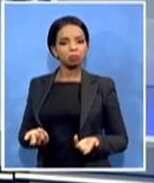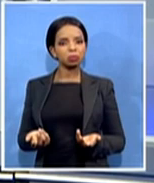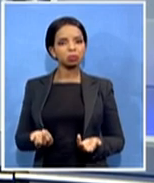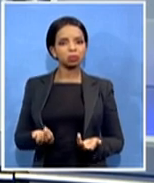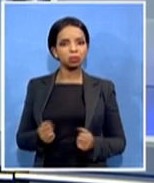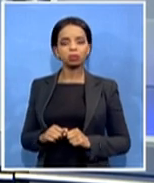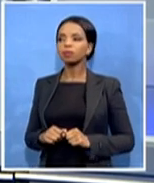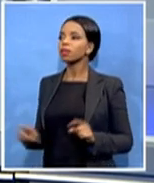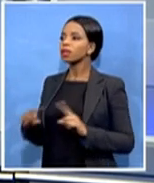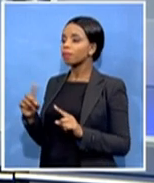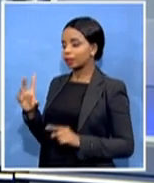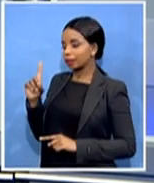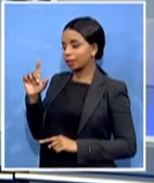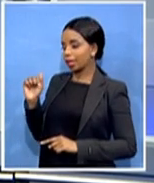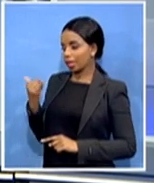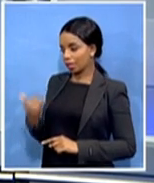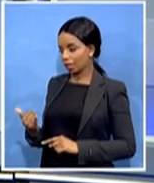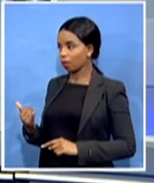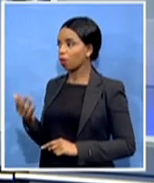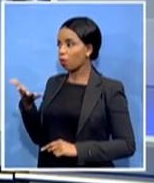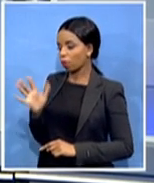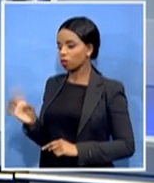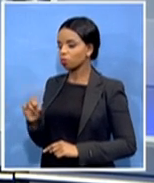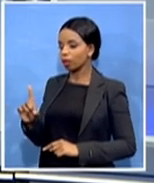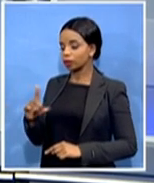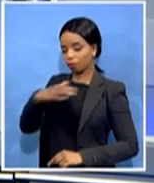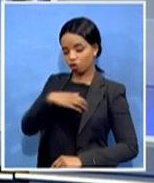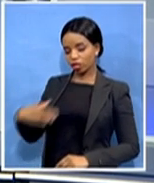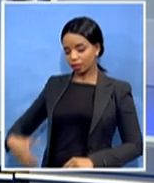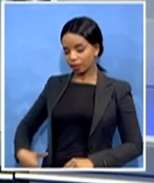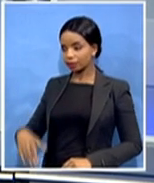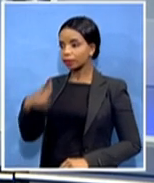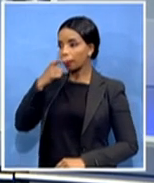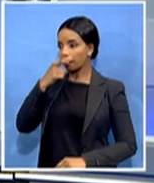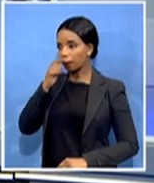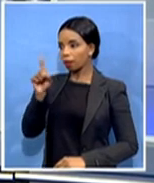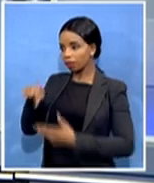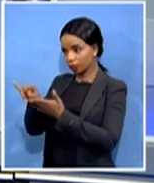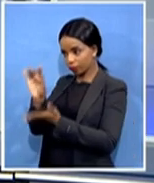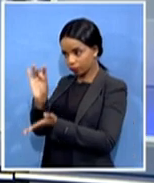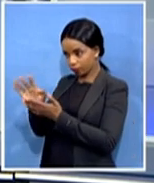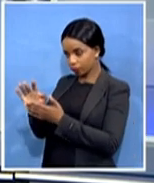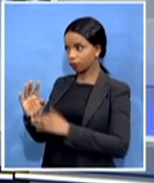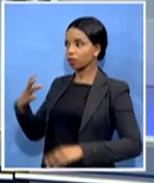to fire the Defense and Military Veterans Minister. What's your take on that?